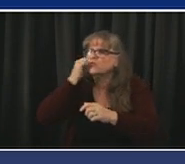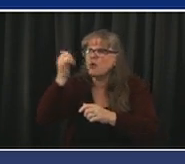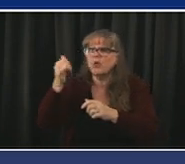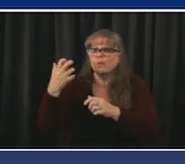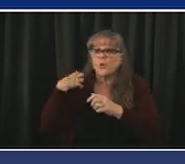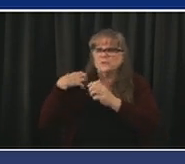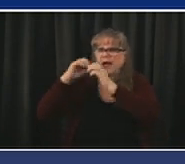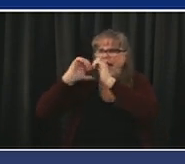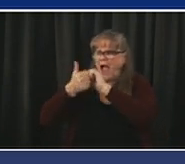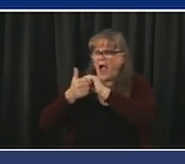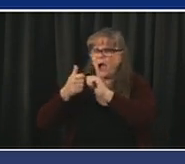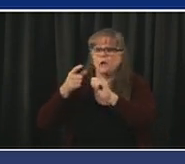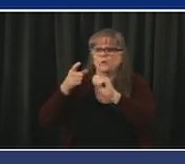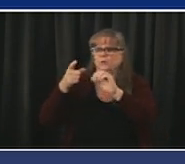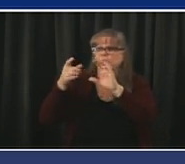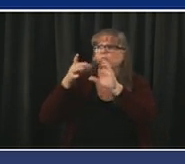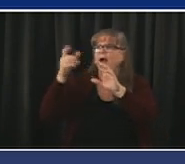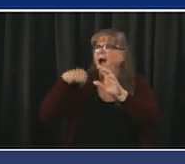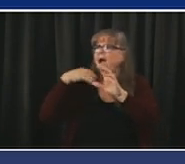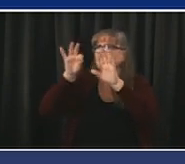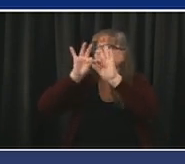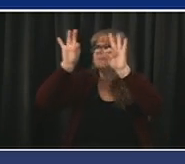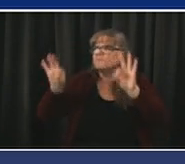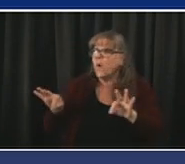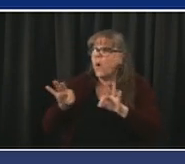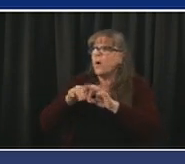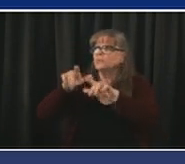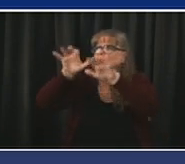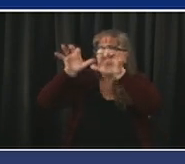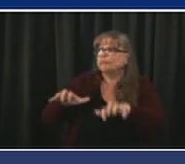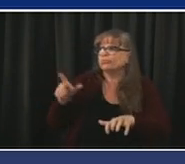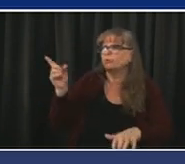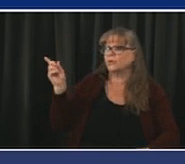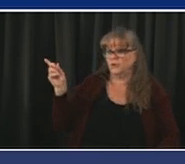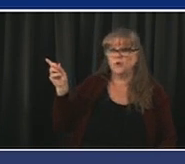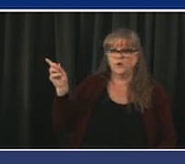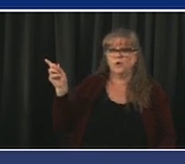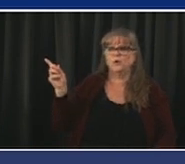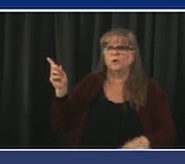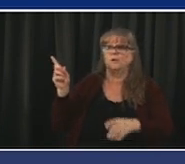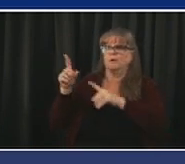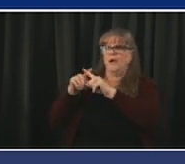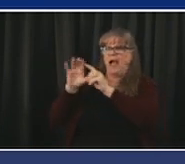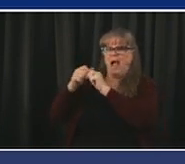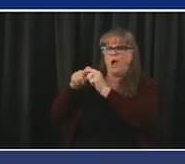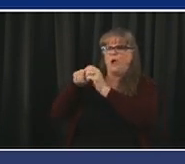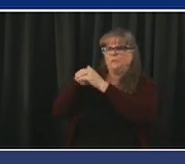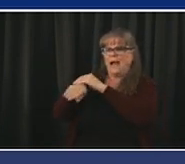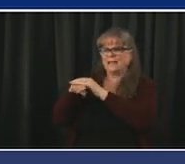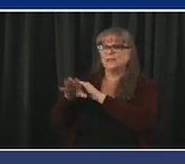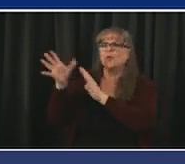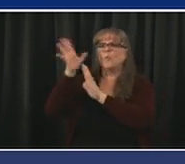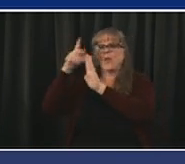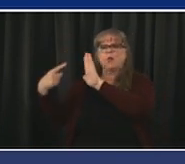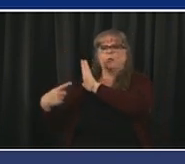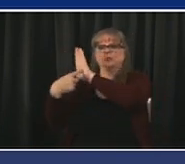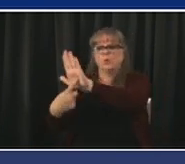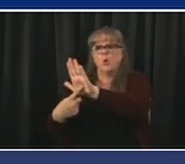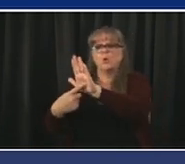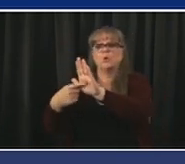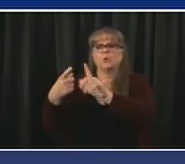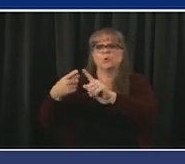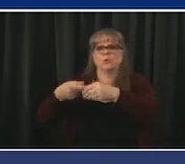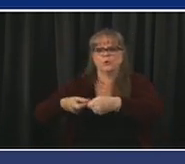work with you and your local providers to ensure that you have access for your employers or for your employees. And